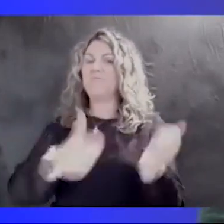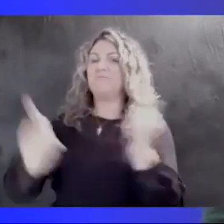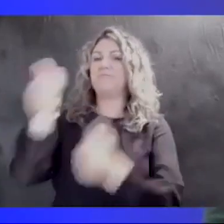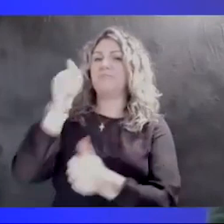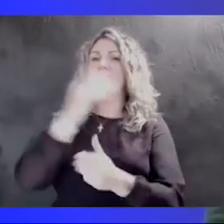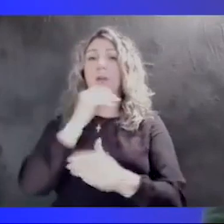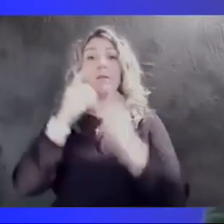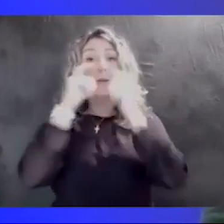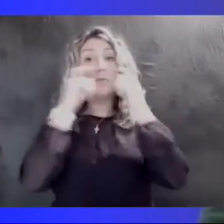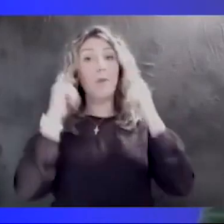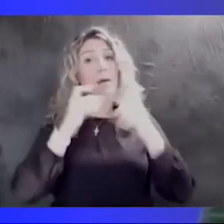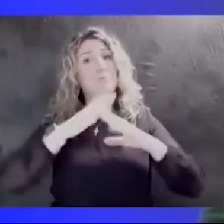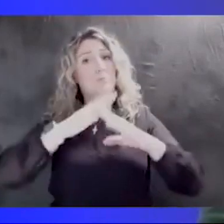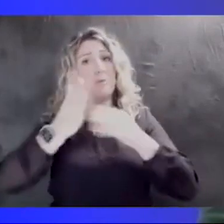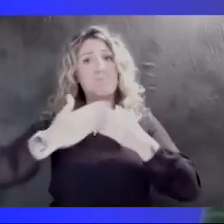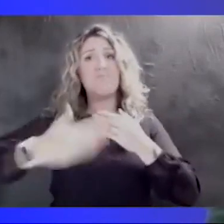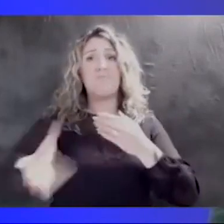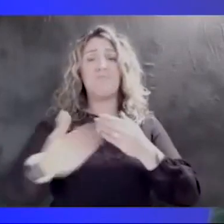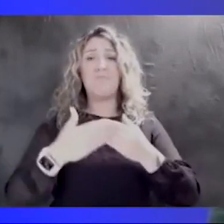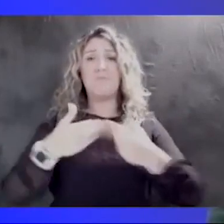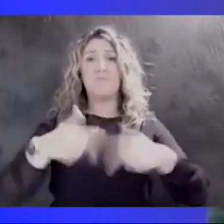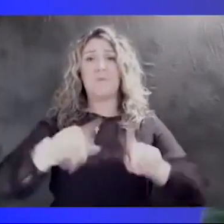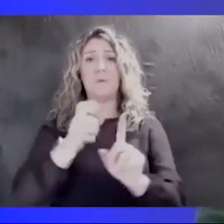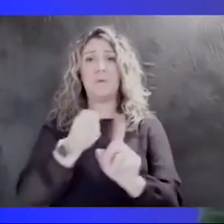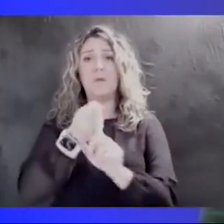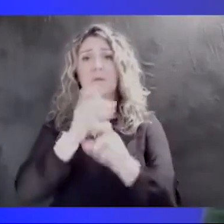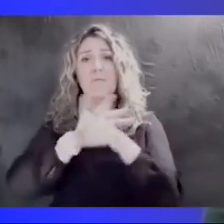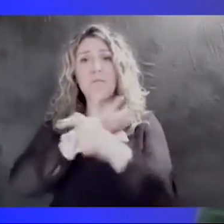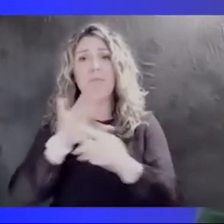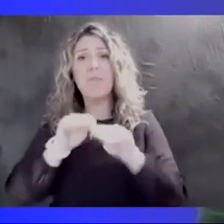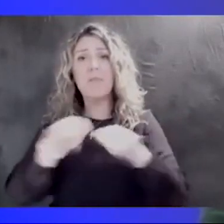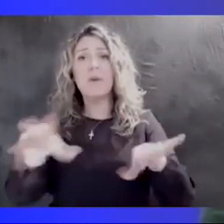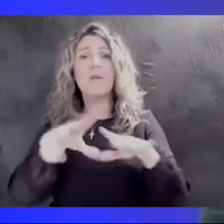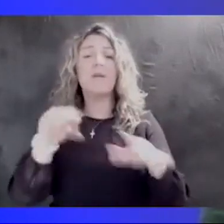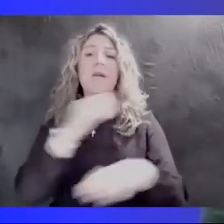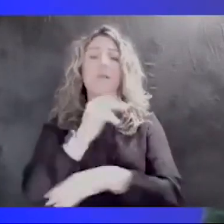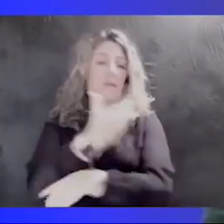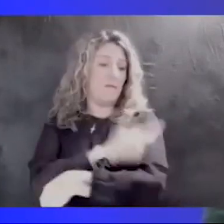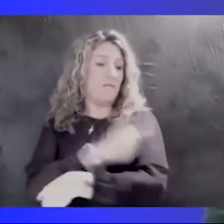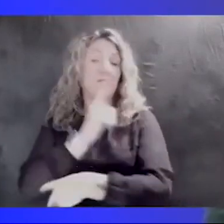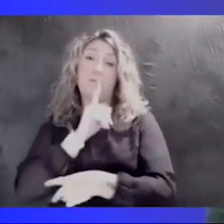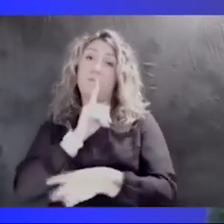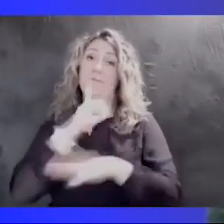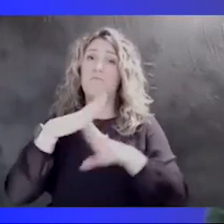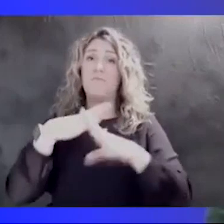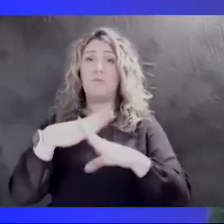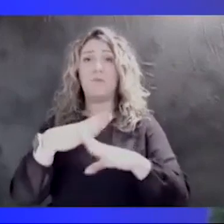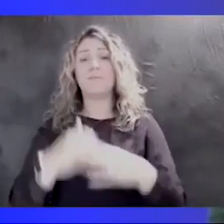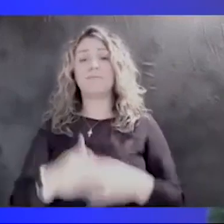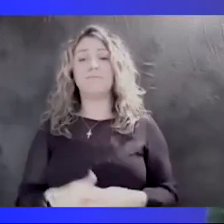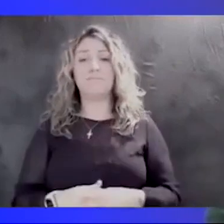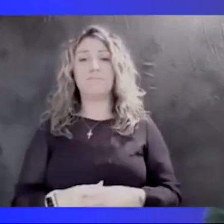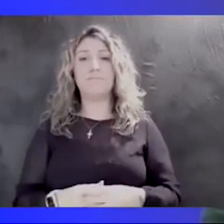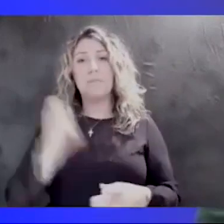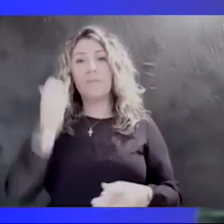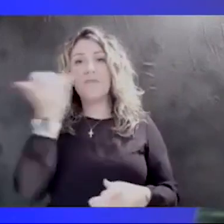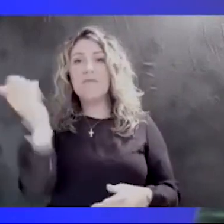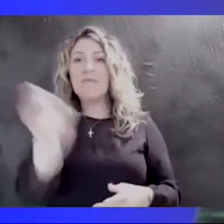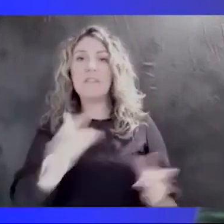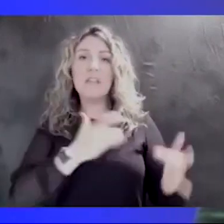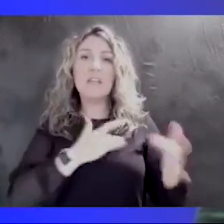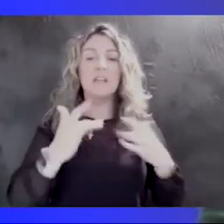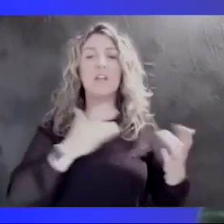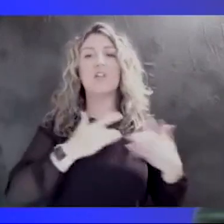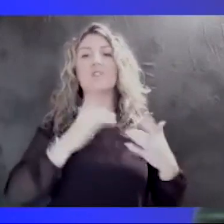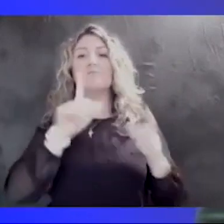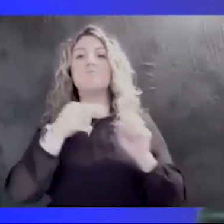the duration of the pandemic. We know the vaccine is extremely protective against it, but if you have any concern about being in large